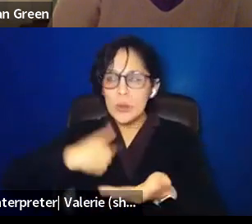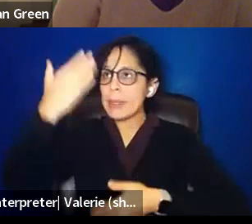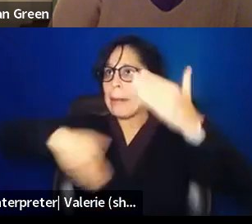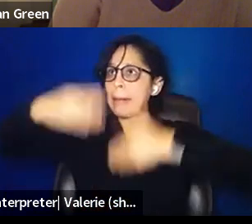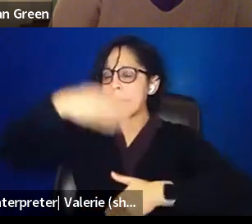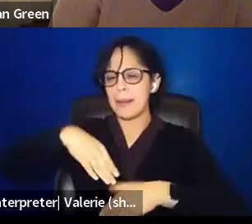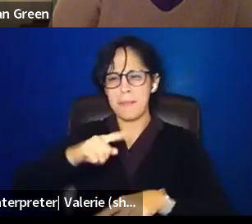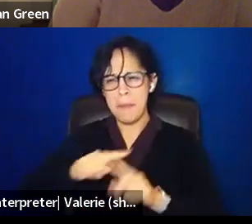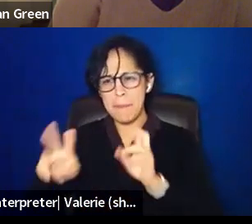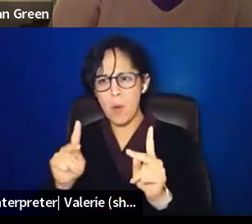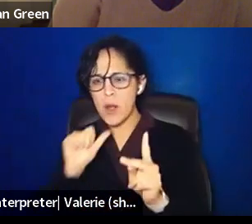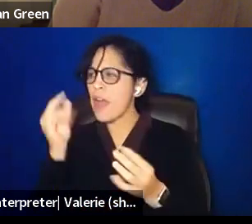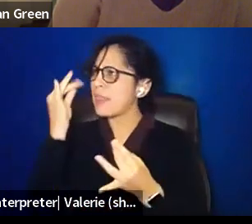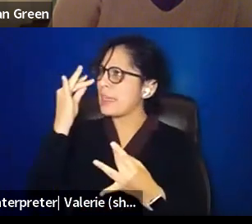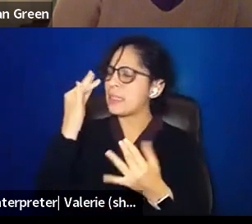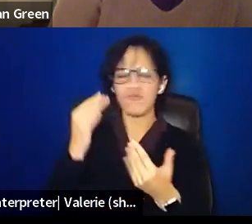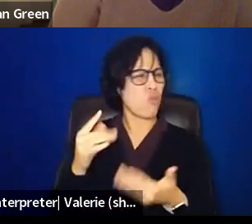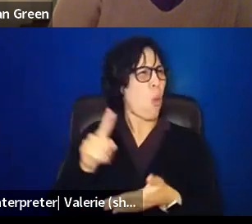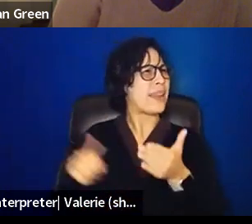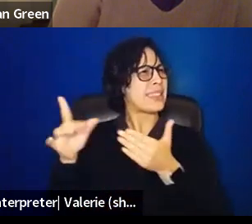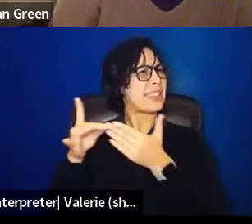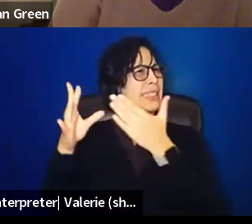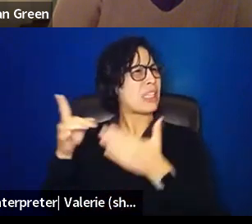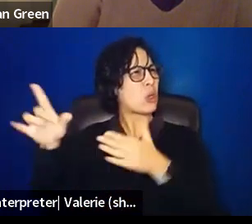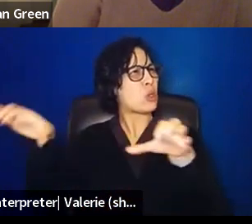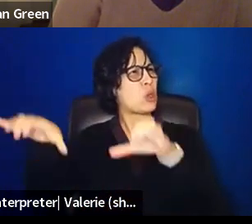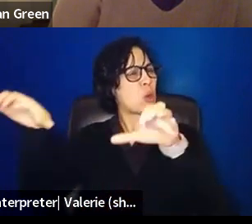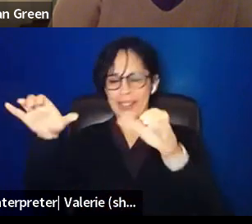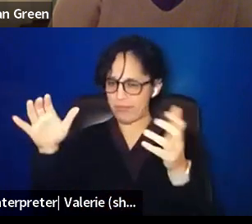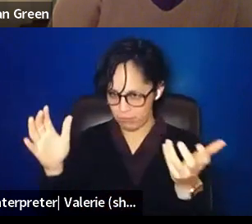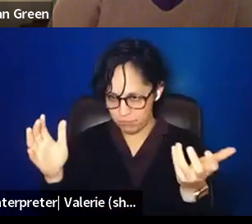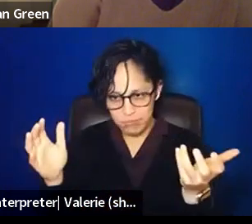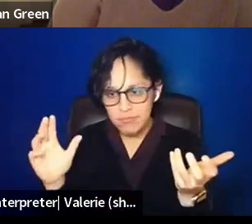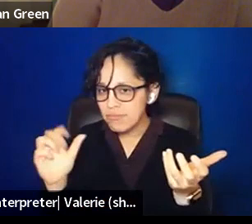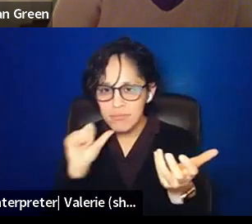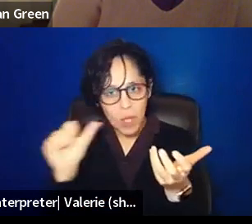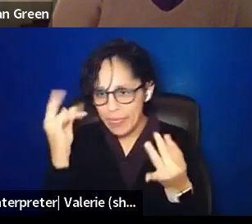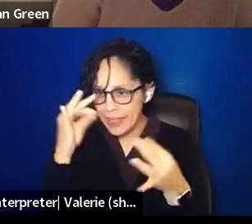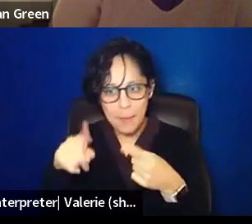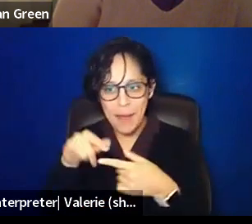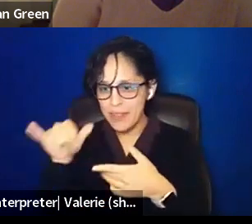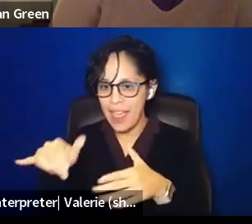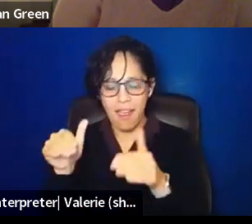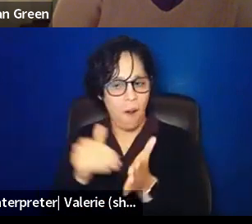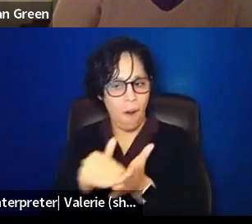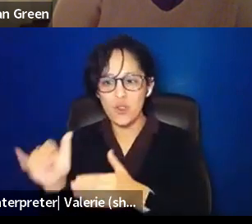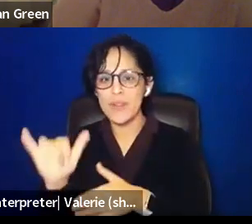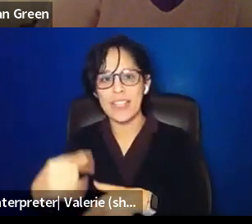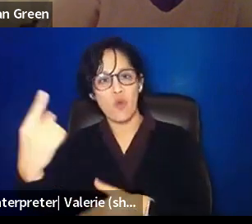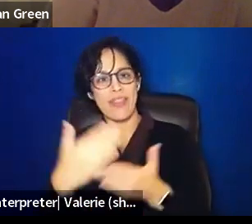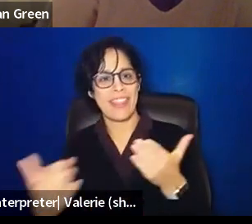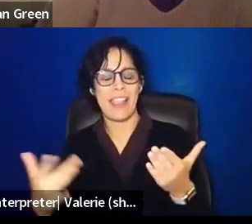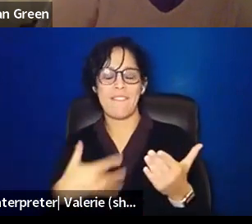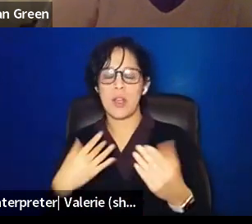like, what's the leader doing, you know, aside from the sort of figurehead. So it's a really, I think that's the thing that brings me the most joy